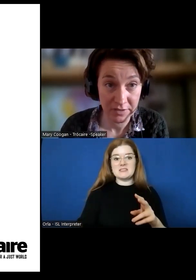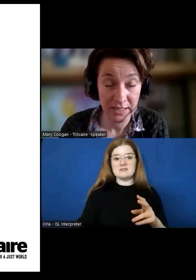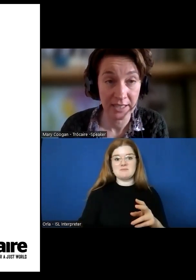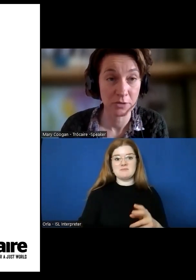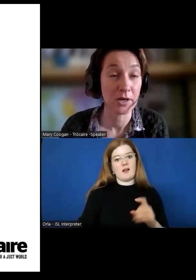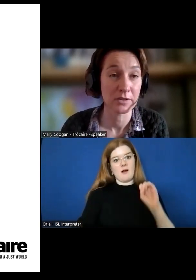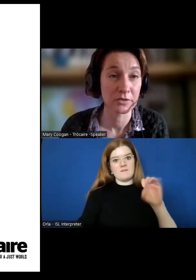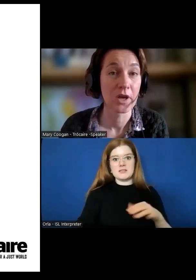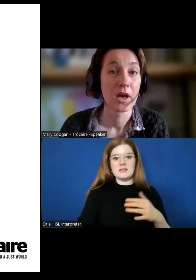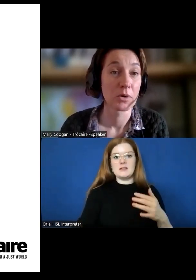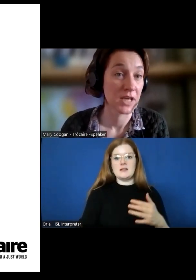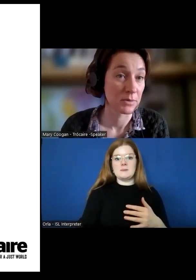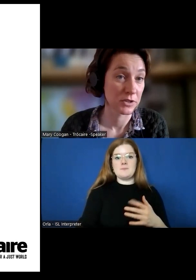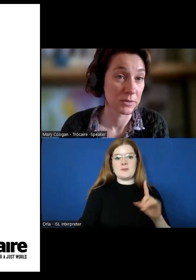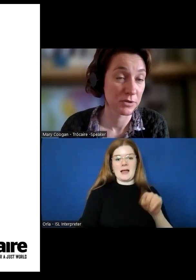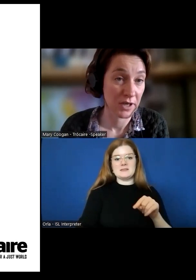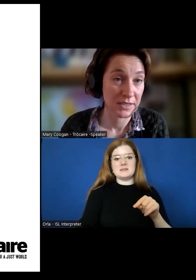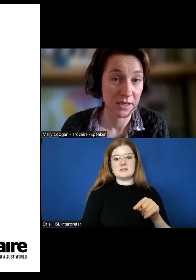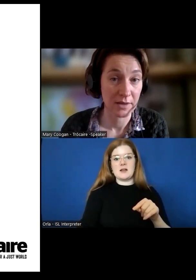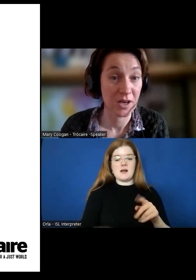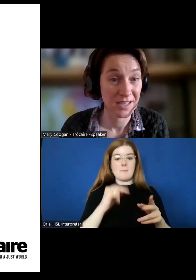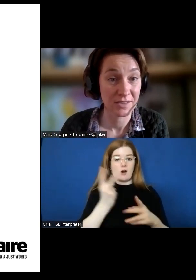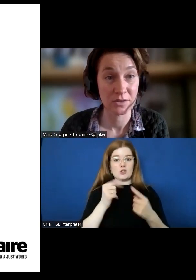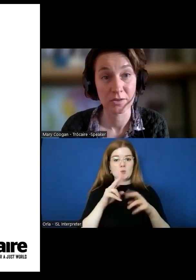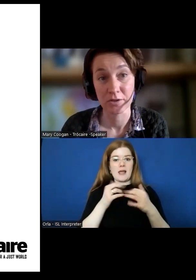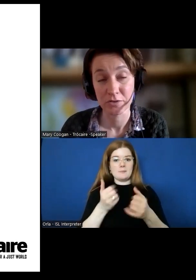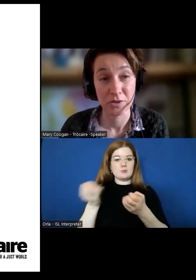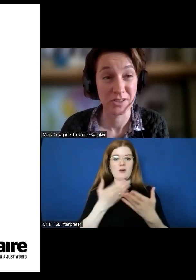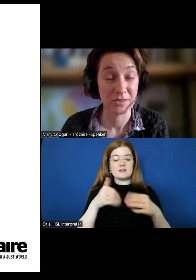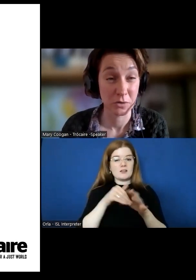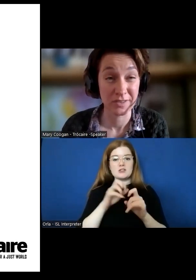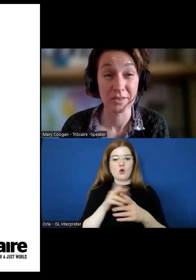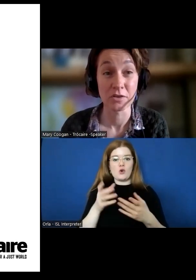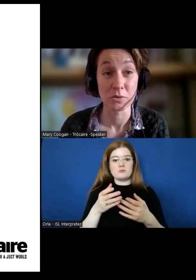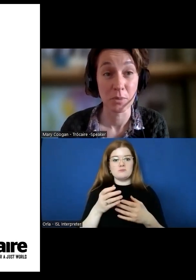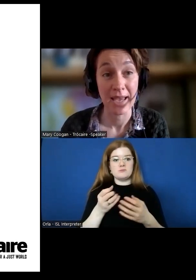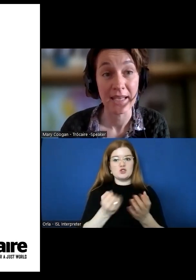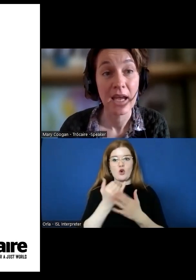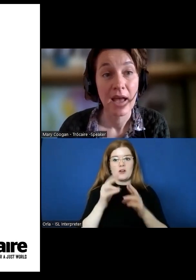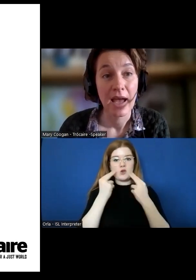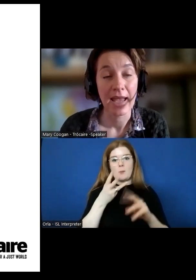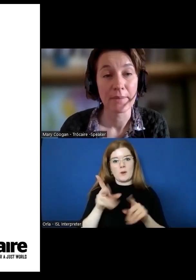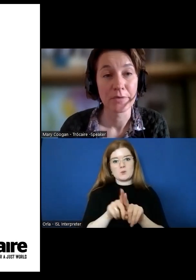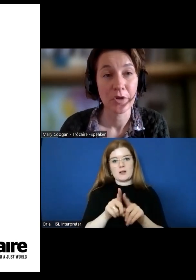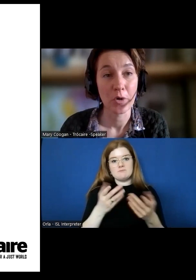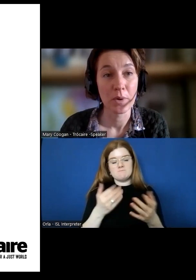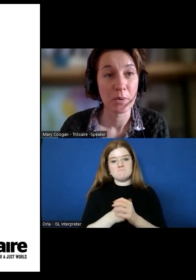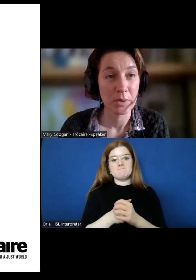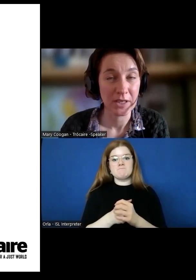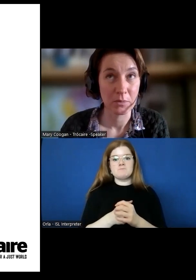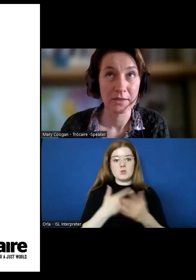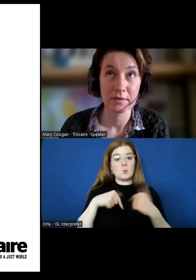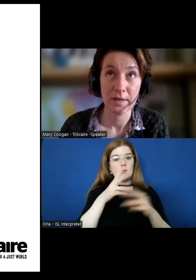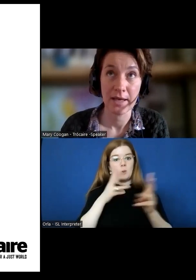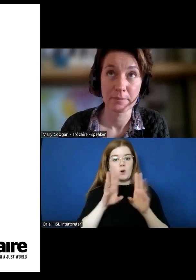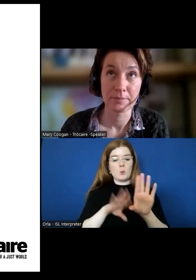Gaza, obviously, and our partners weren't able to provide content or stories in the usual way. So we were